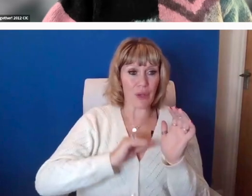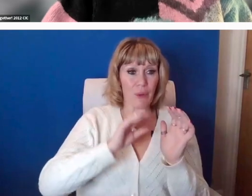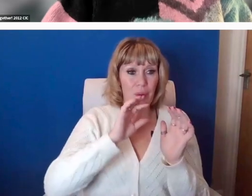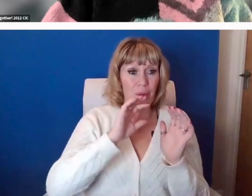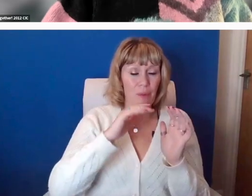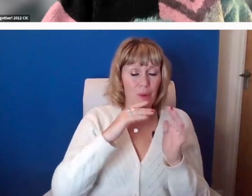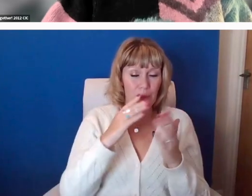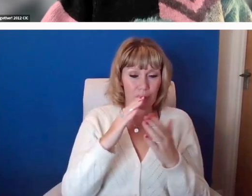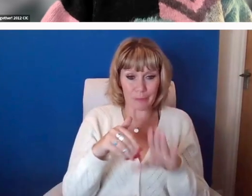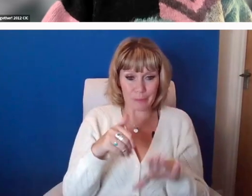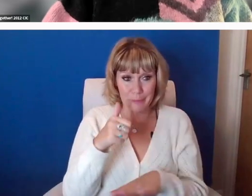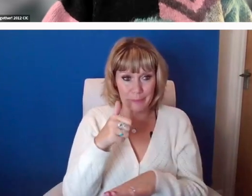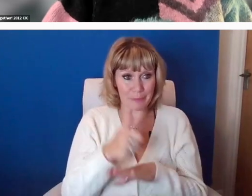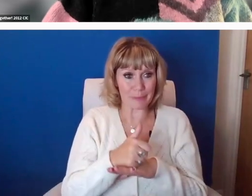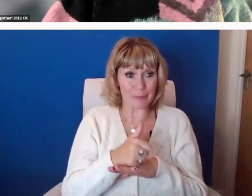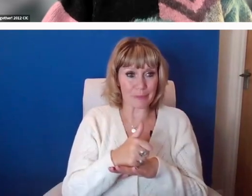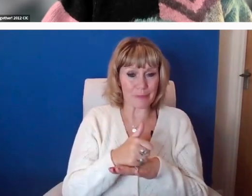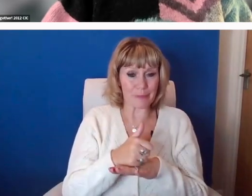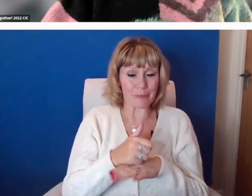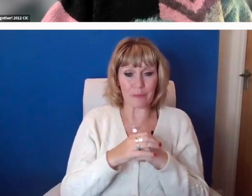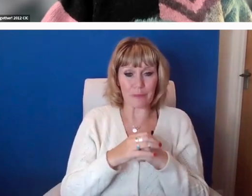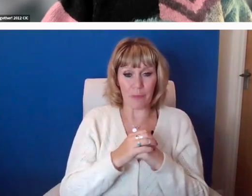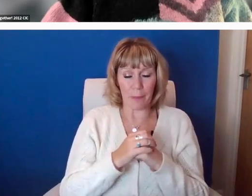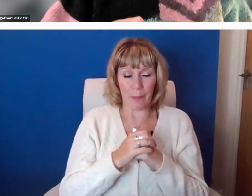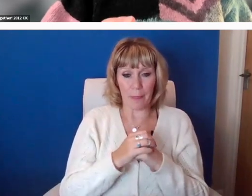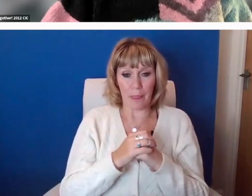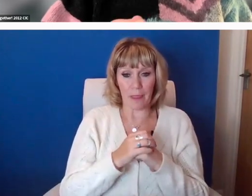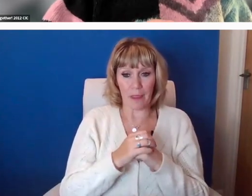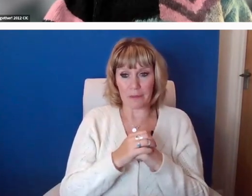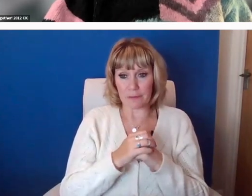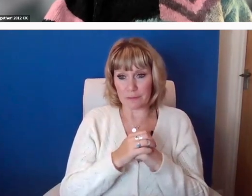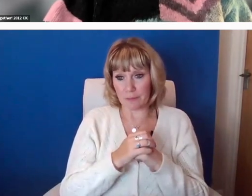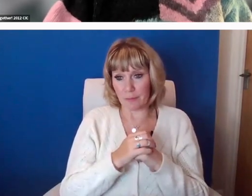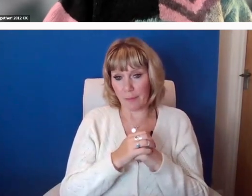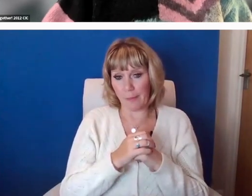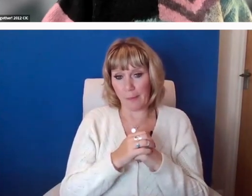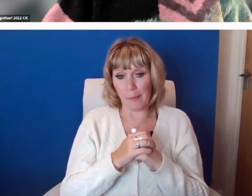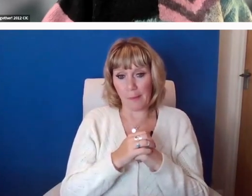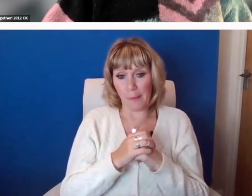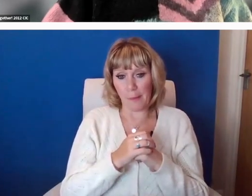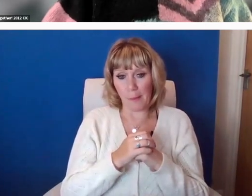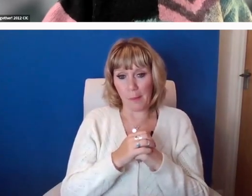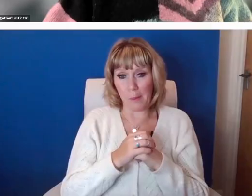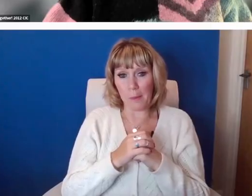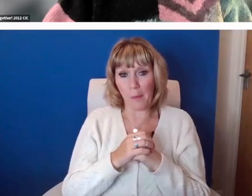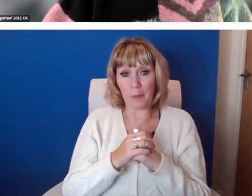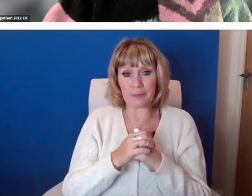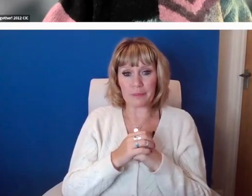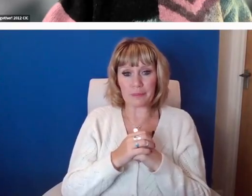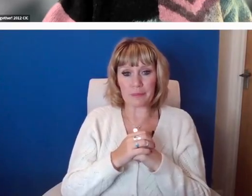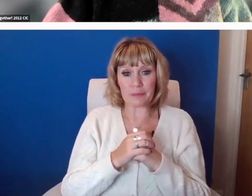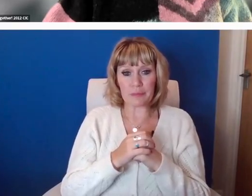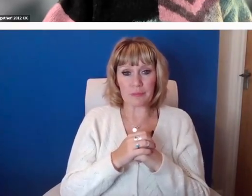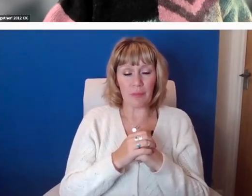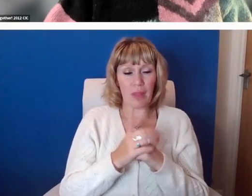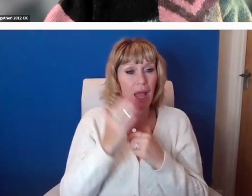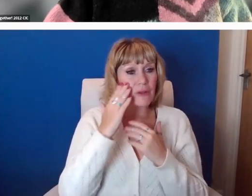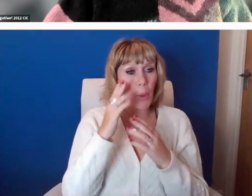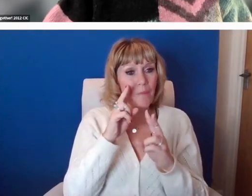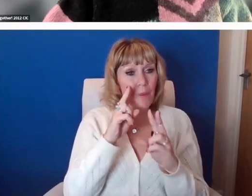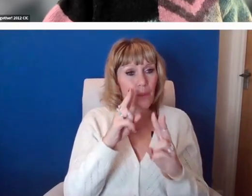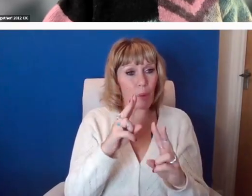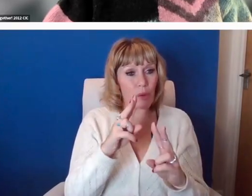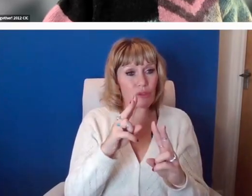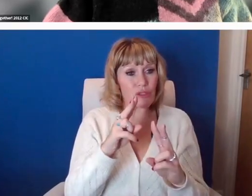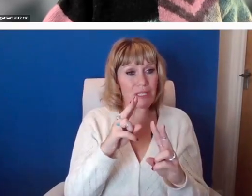tours. I like the op art. It reminds me, I don't know if anybody's been watching the Winter Paralympics, which is still